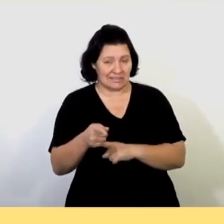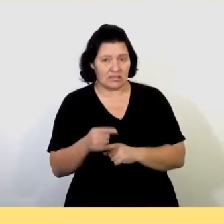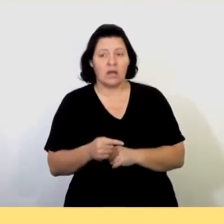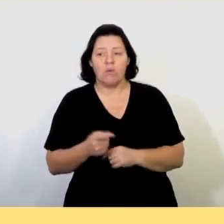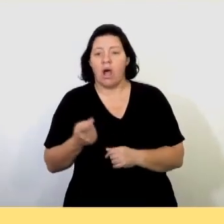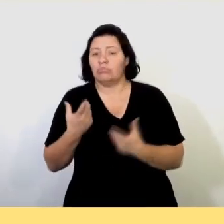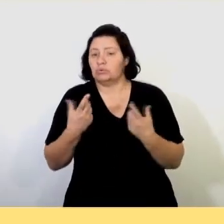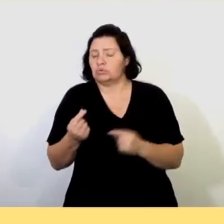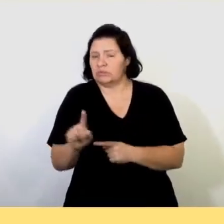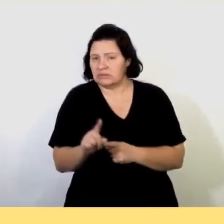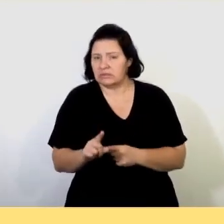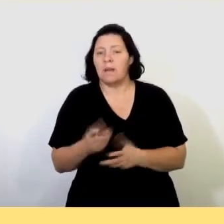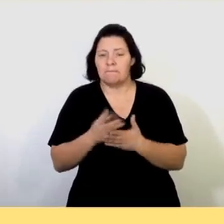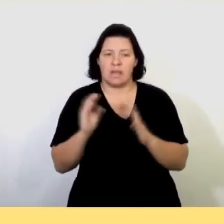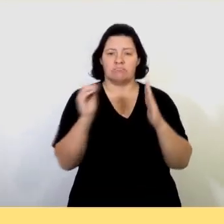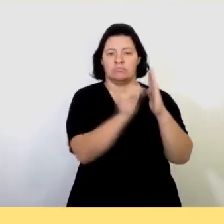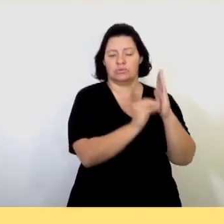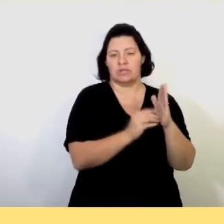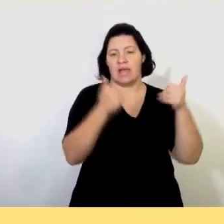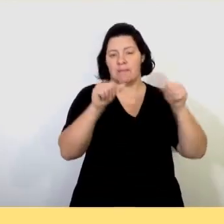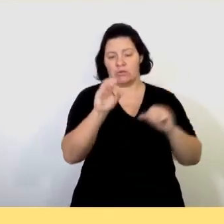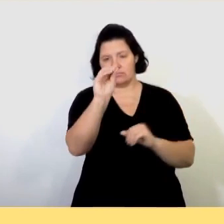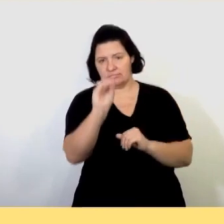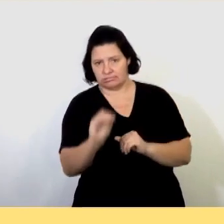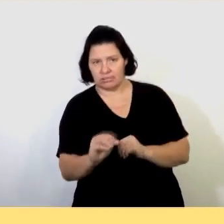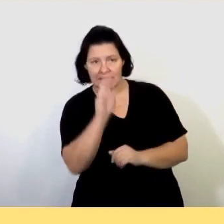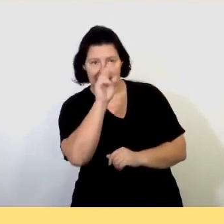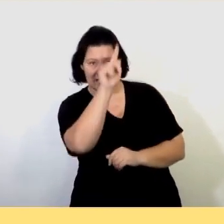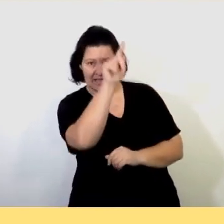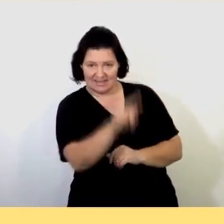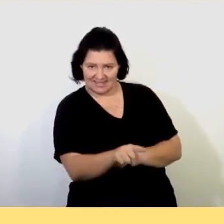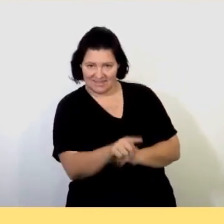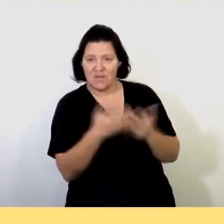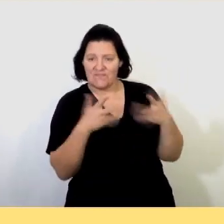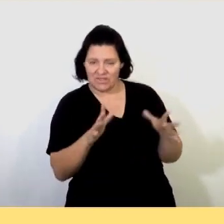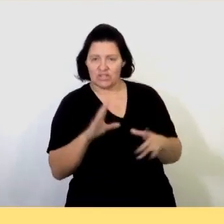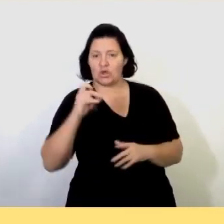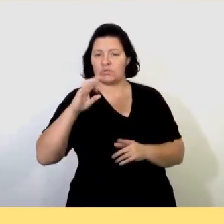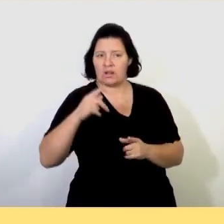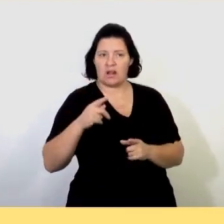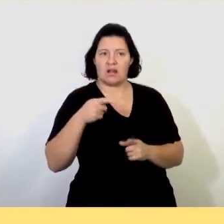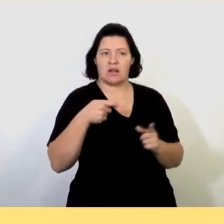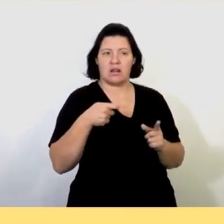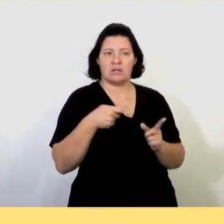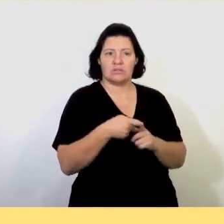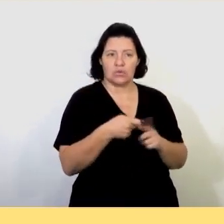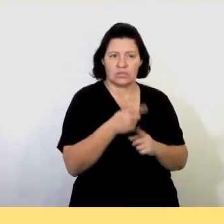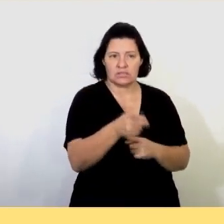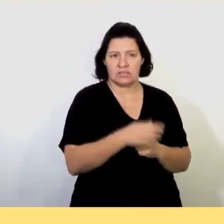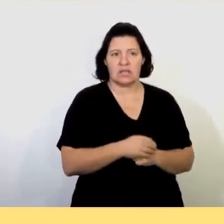accounts section, what I've already done is I've already entered some amounts for you. As you can see here, I have consumable stores, which